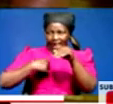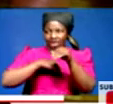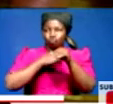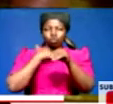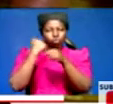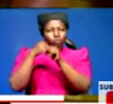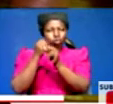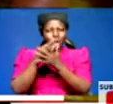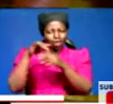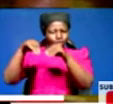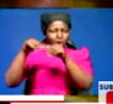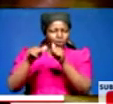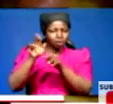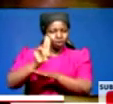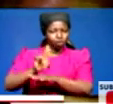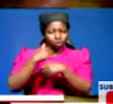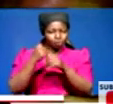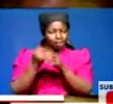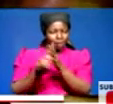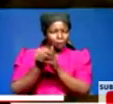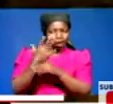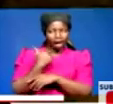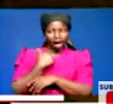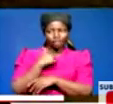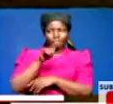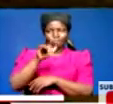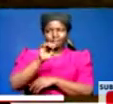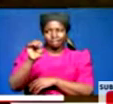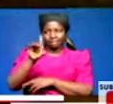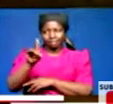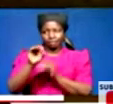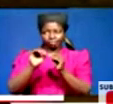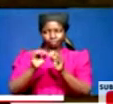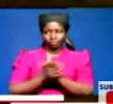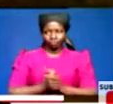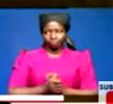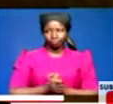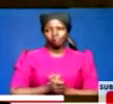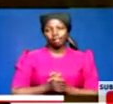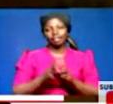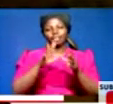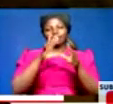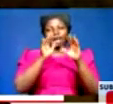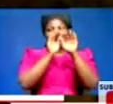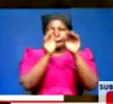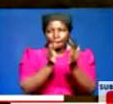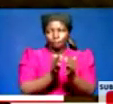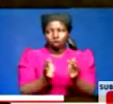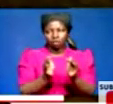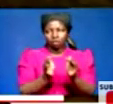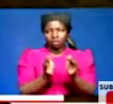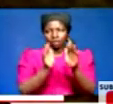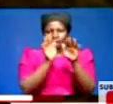soil that we're using to make the clay products do not have red. The pots are then molded and heated in highly concentrated